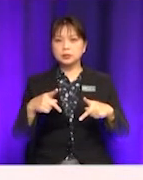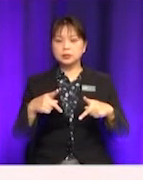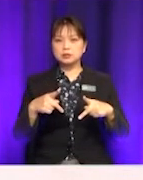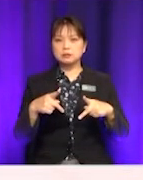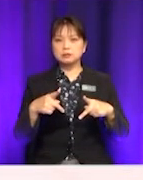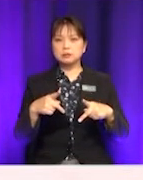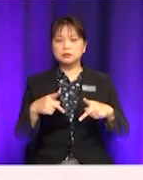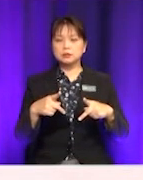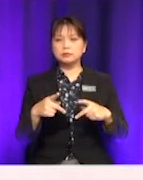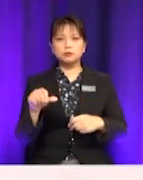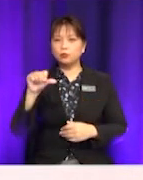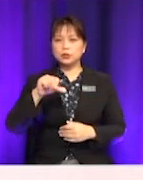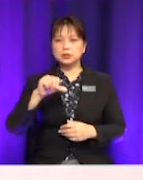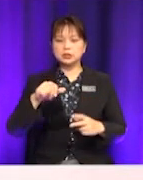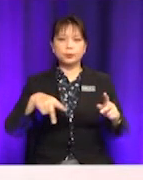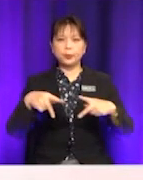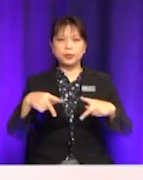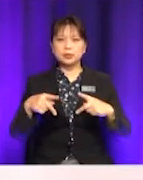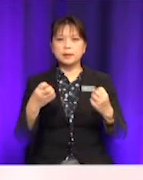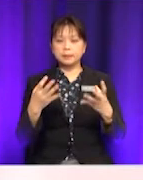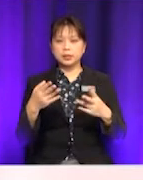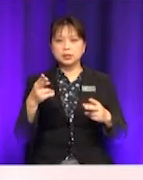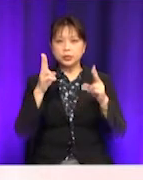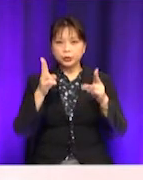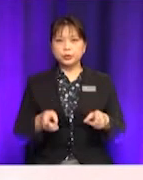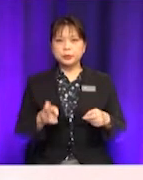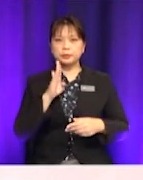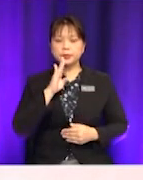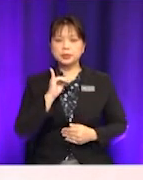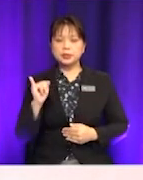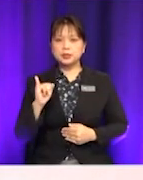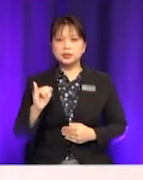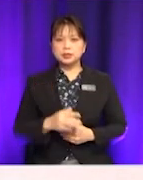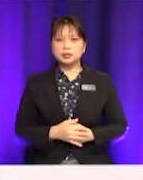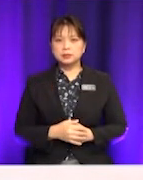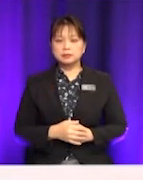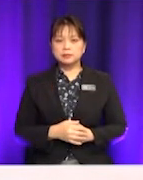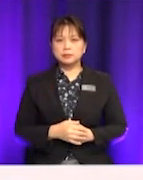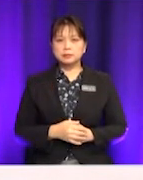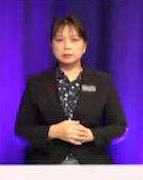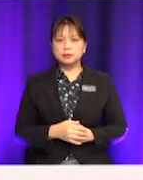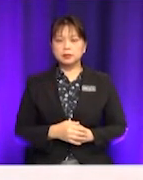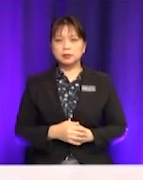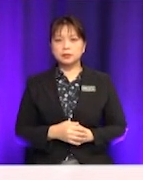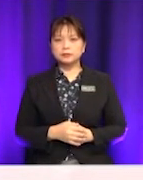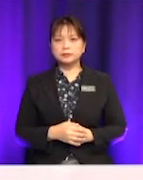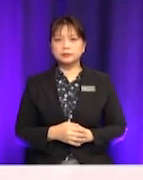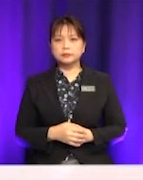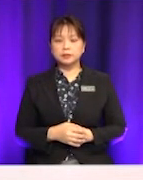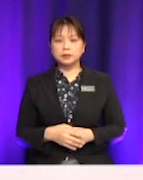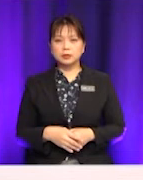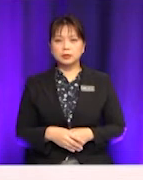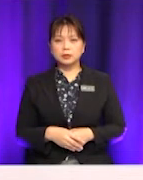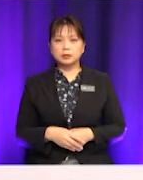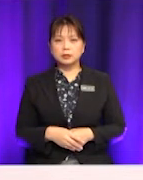environmental problems. Just how many human beings can this planet support? Absolutely.